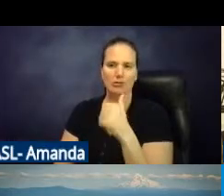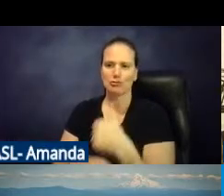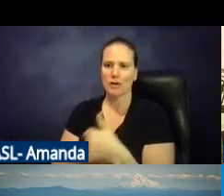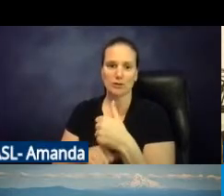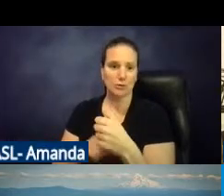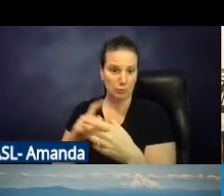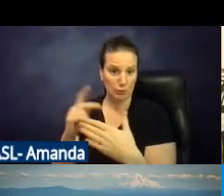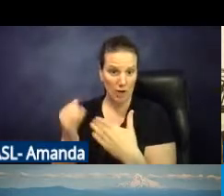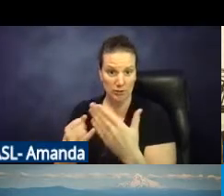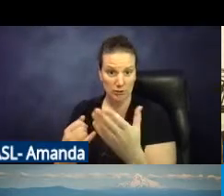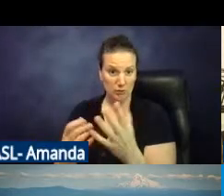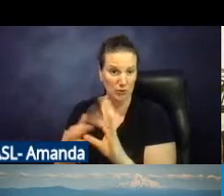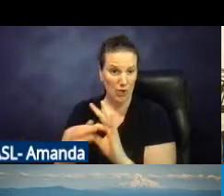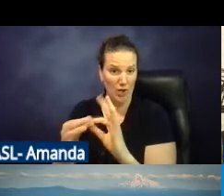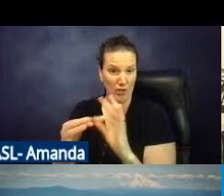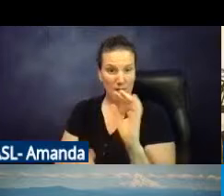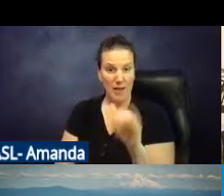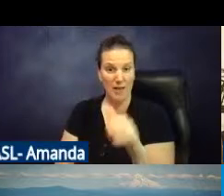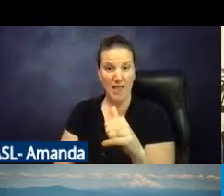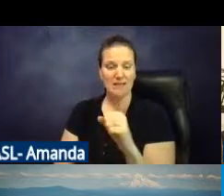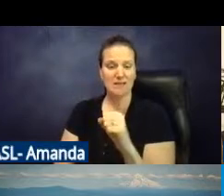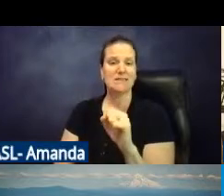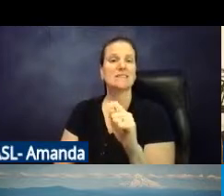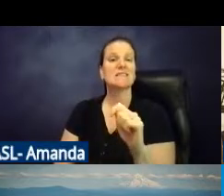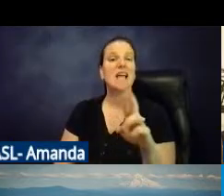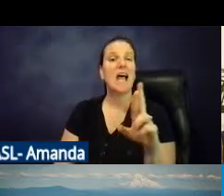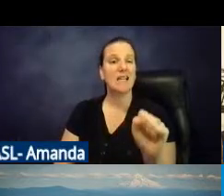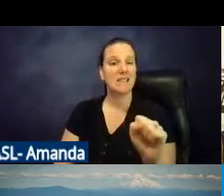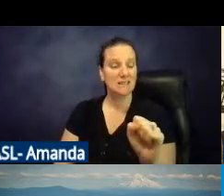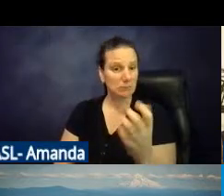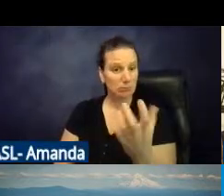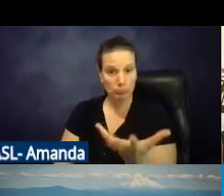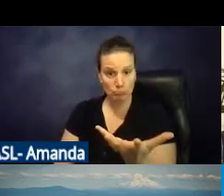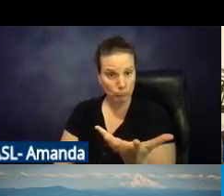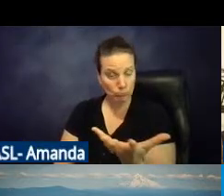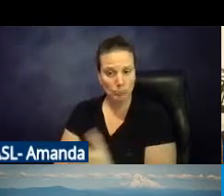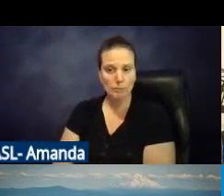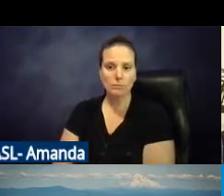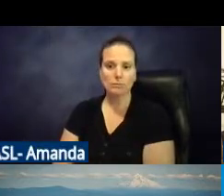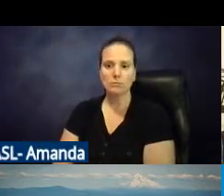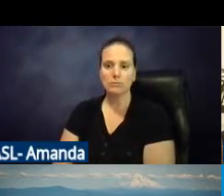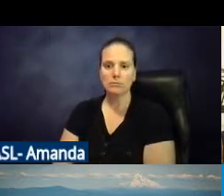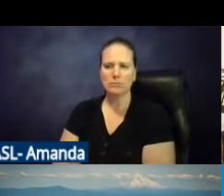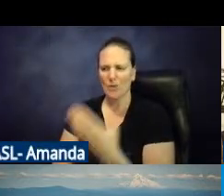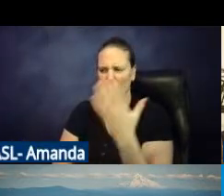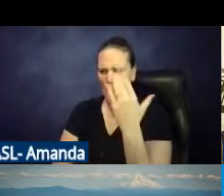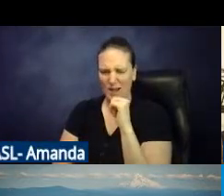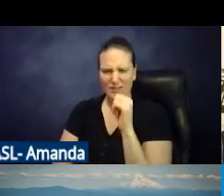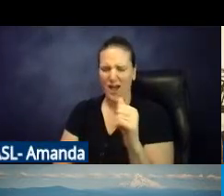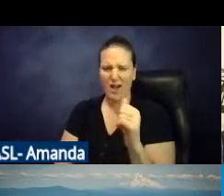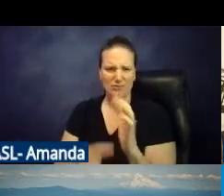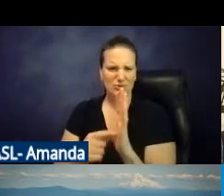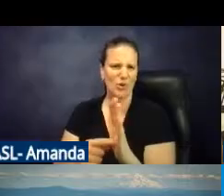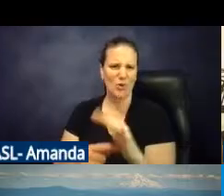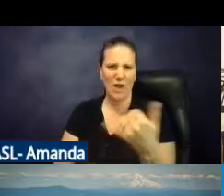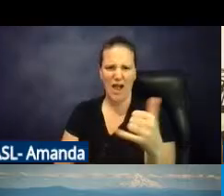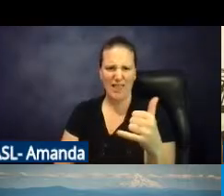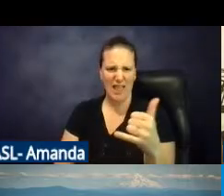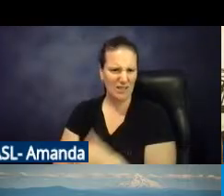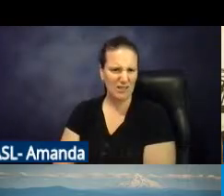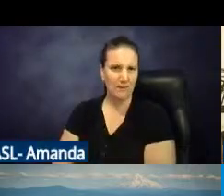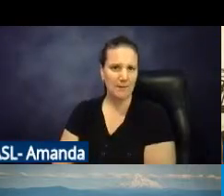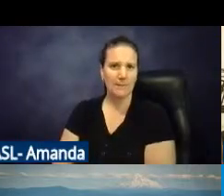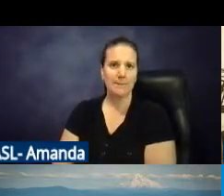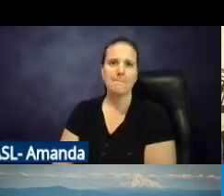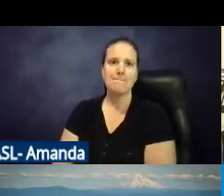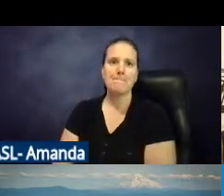speak to the status of those and perhaps why they're not highlighted? Yeah,